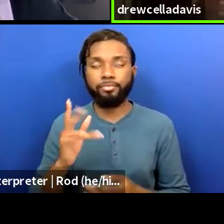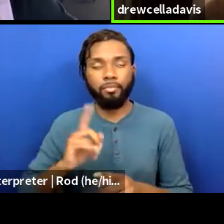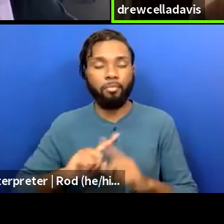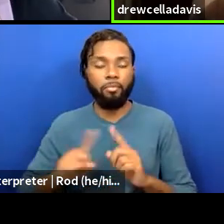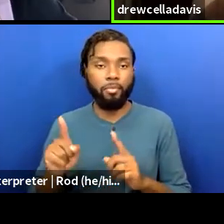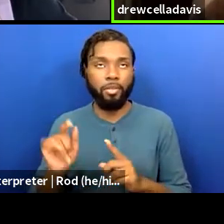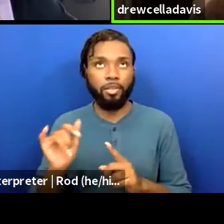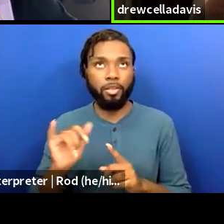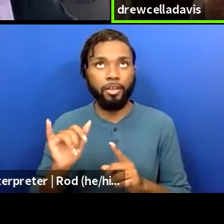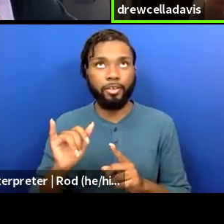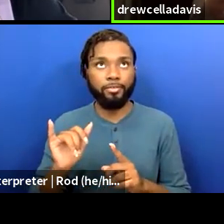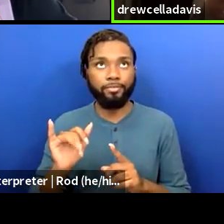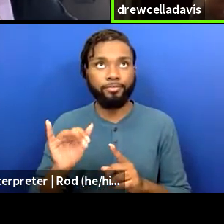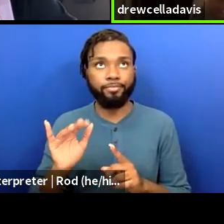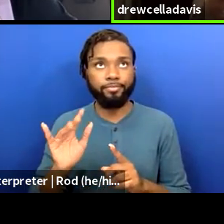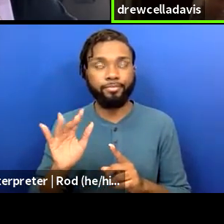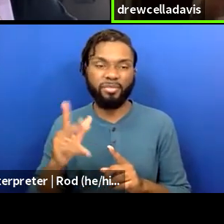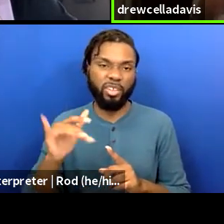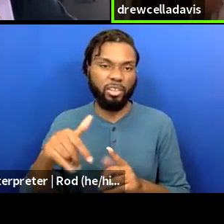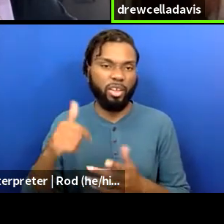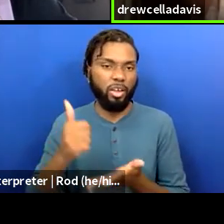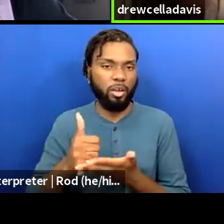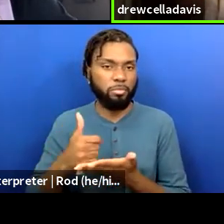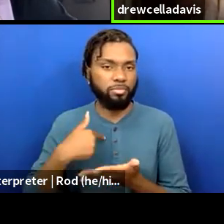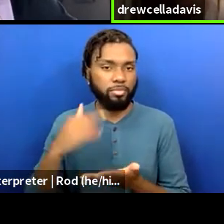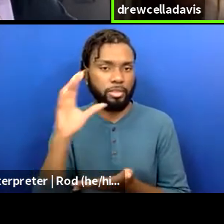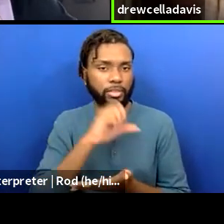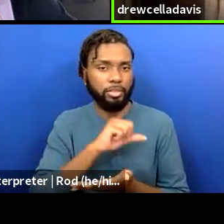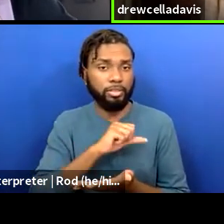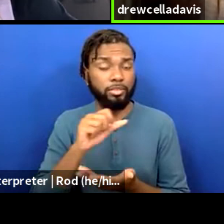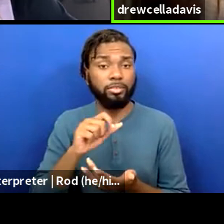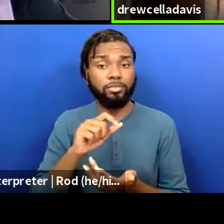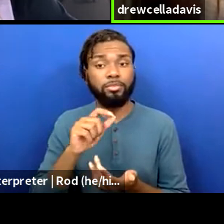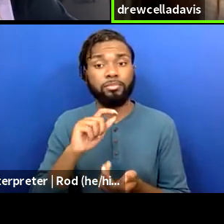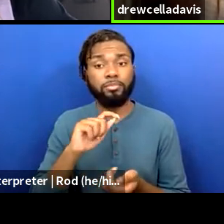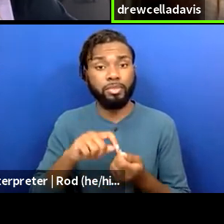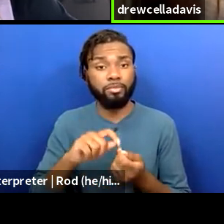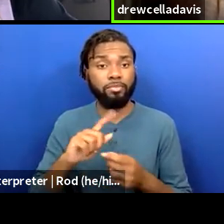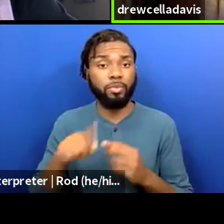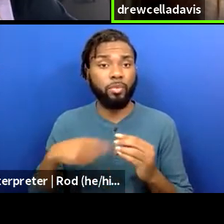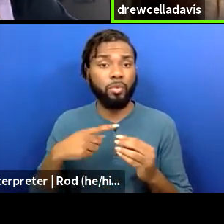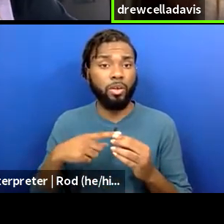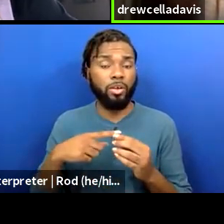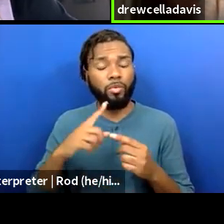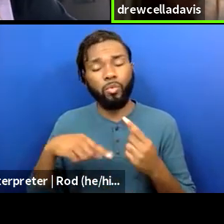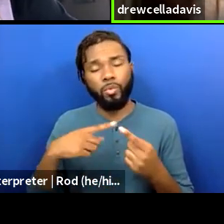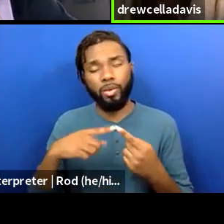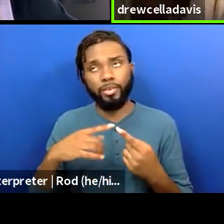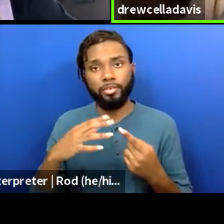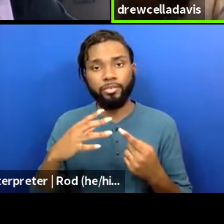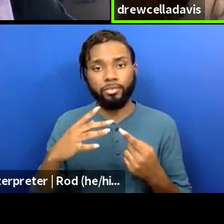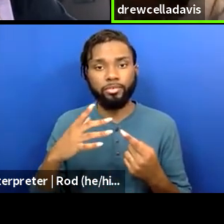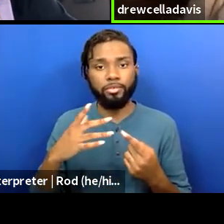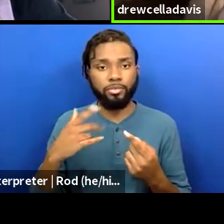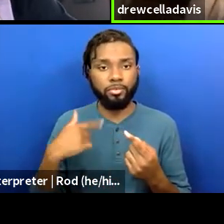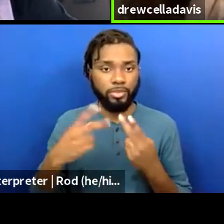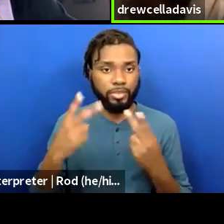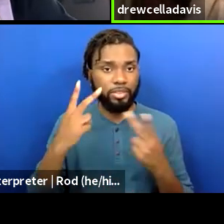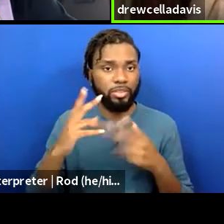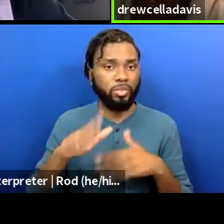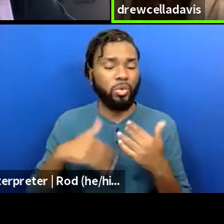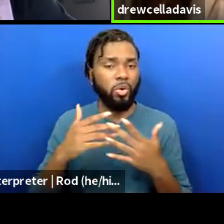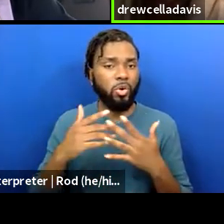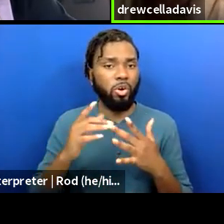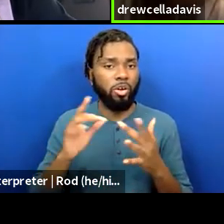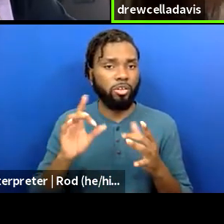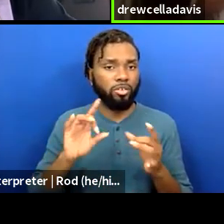And that's helpful, I guess, especially just when it comes to like all the devastation that's been going